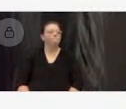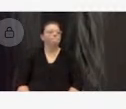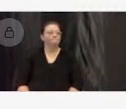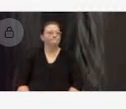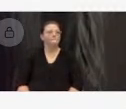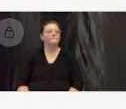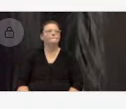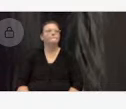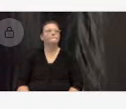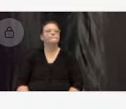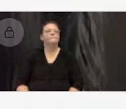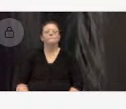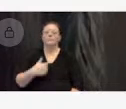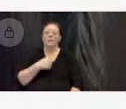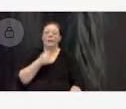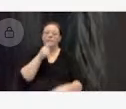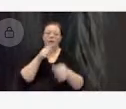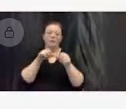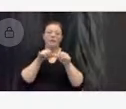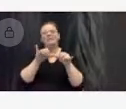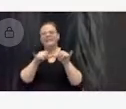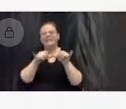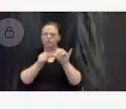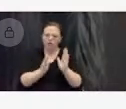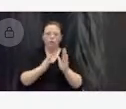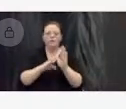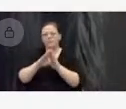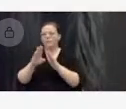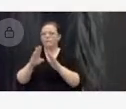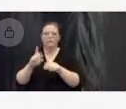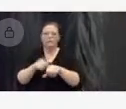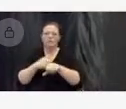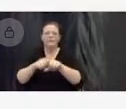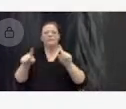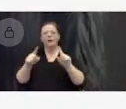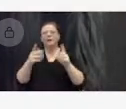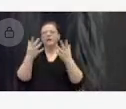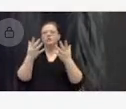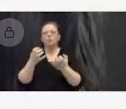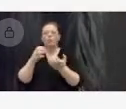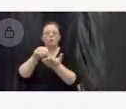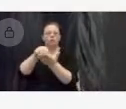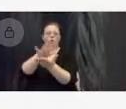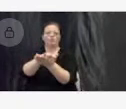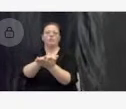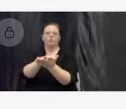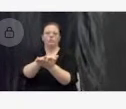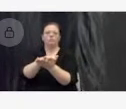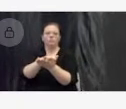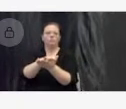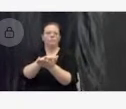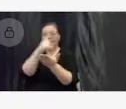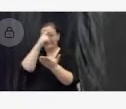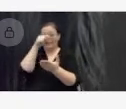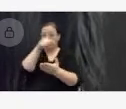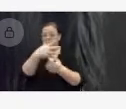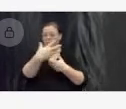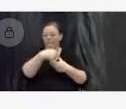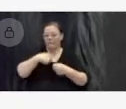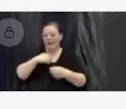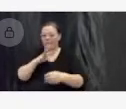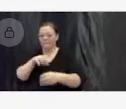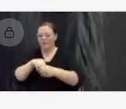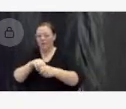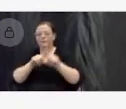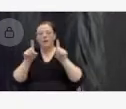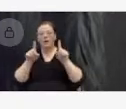I've known the engineers and the developer for some time, and I think they'll work with me. I just want to go on record because not only are they involved and I'm involved, but there's